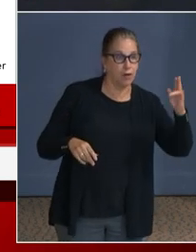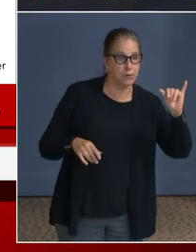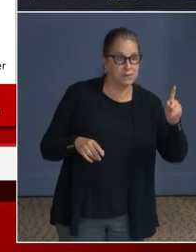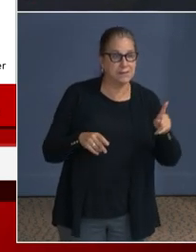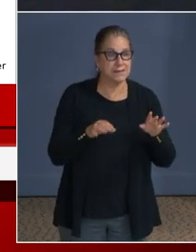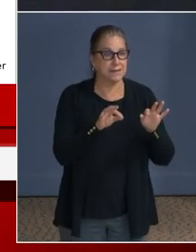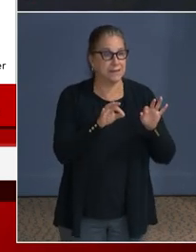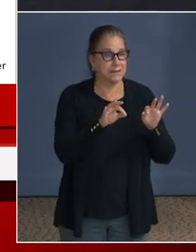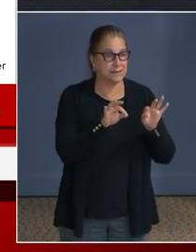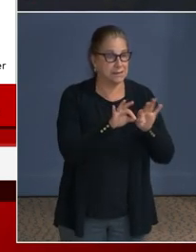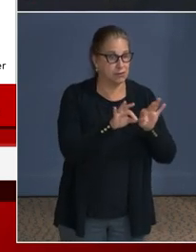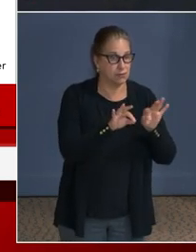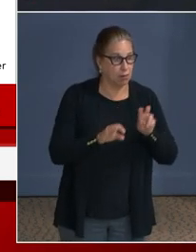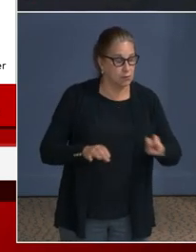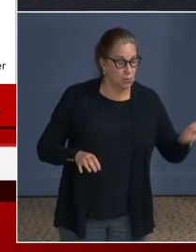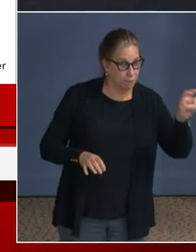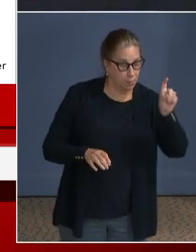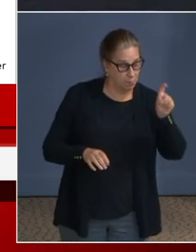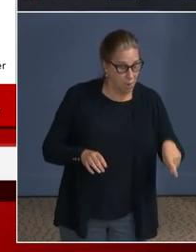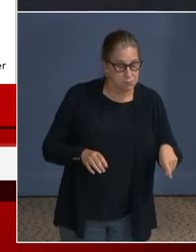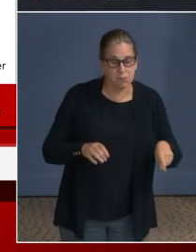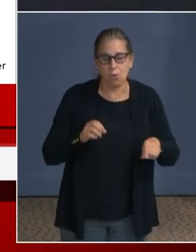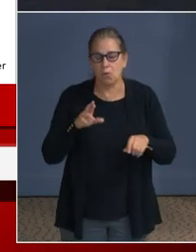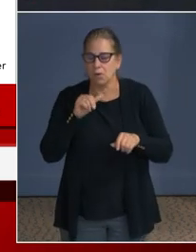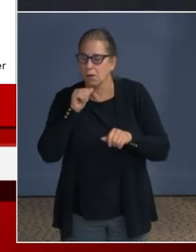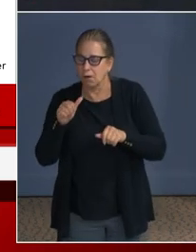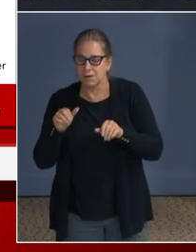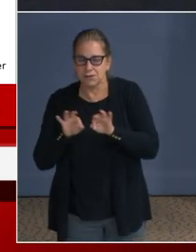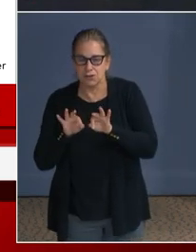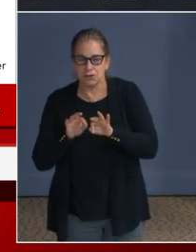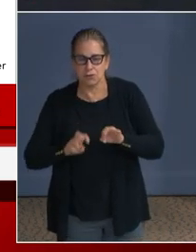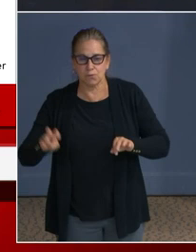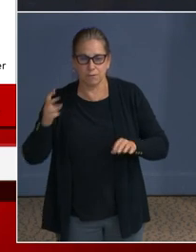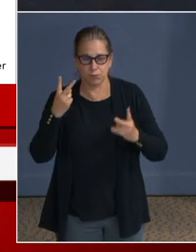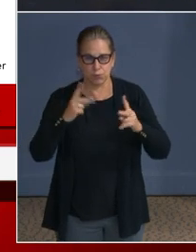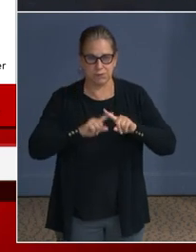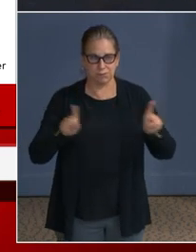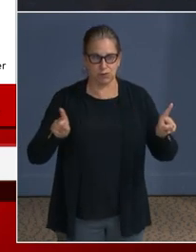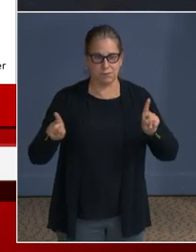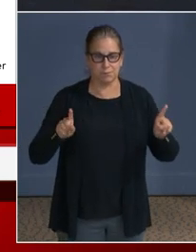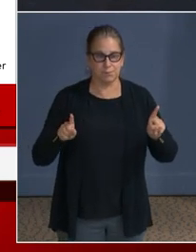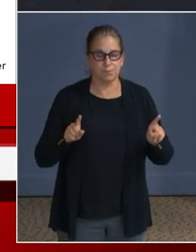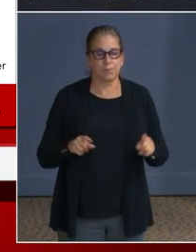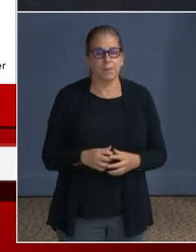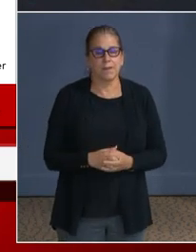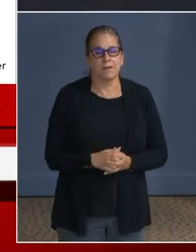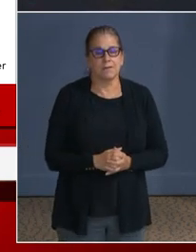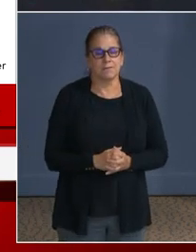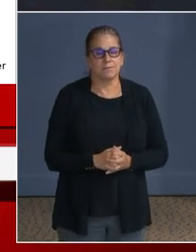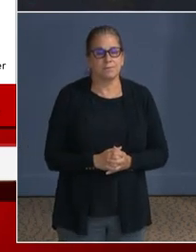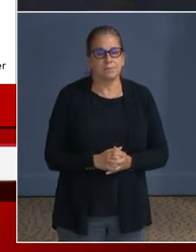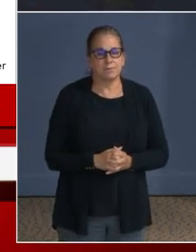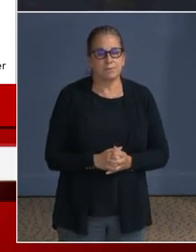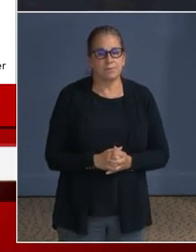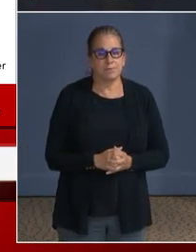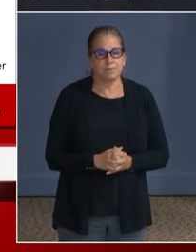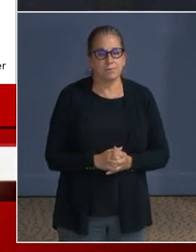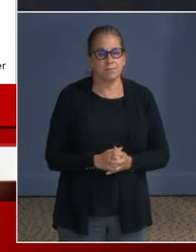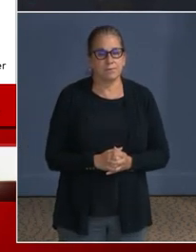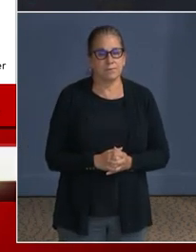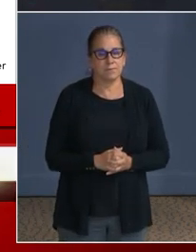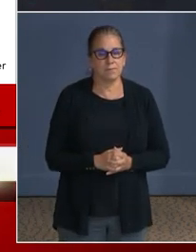for 14 days. This means that you only leave your home or hotel to seek medical care or to get food.